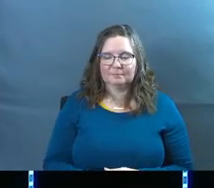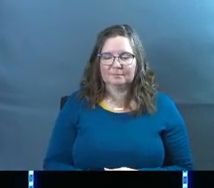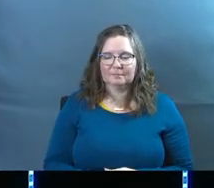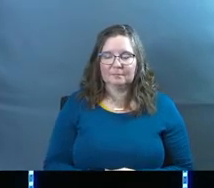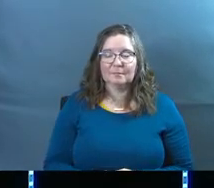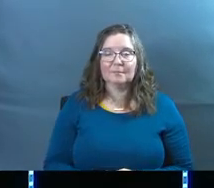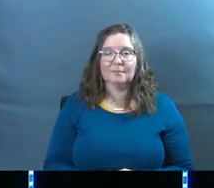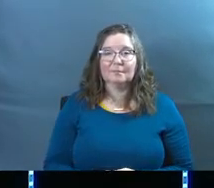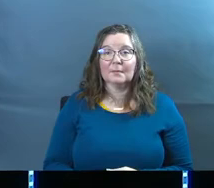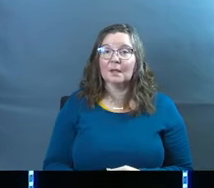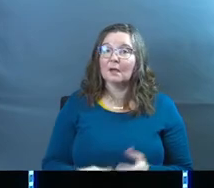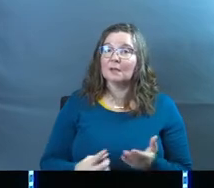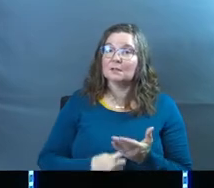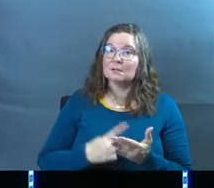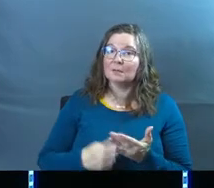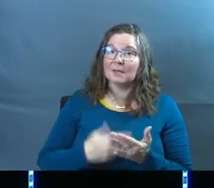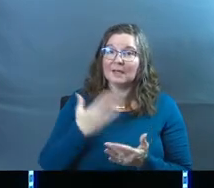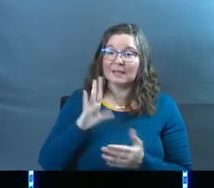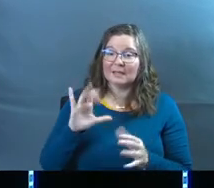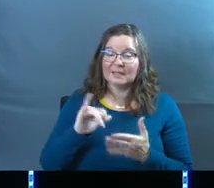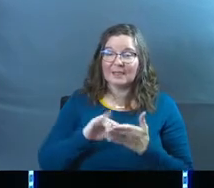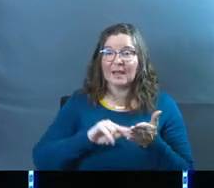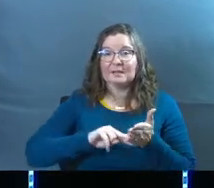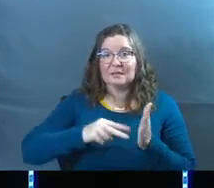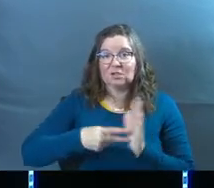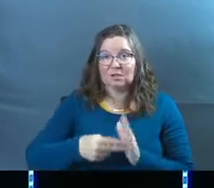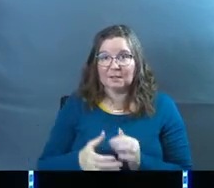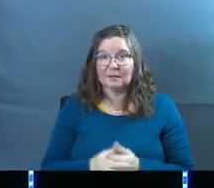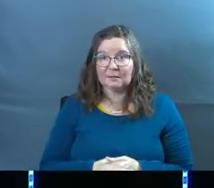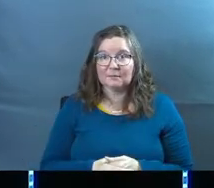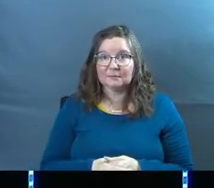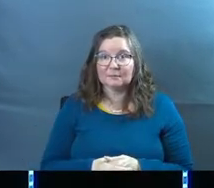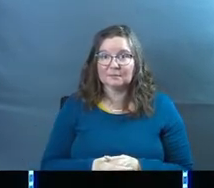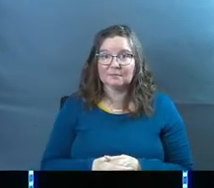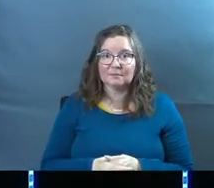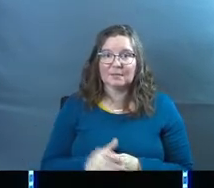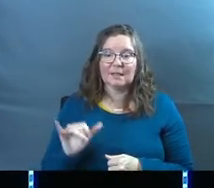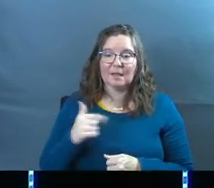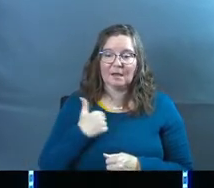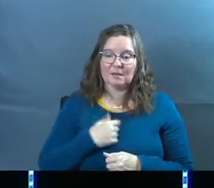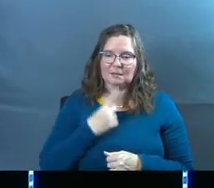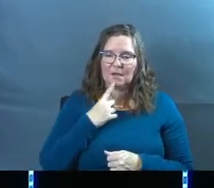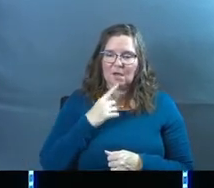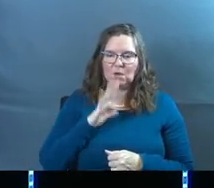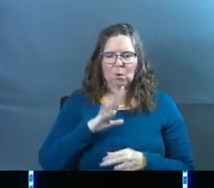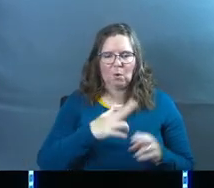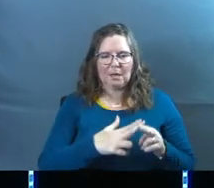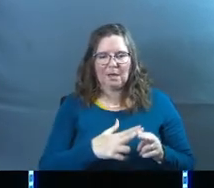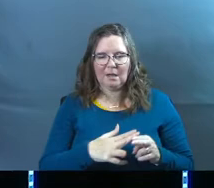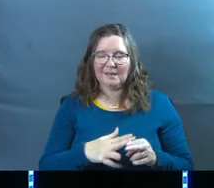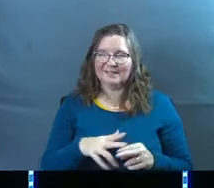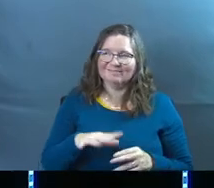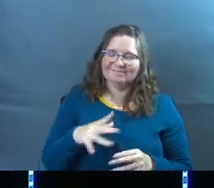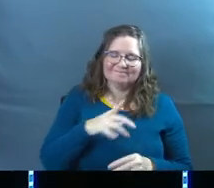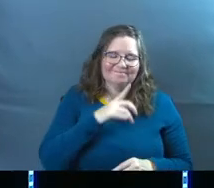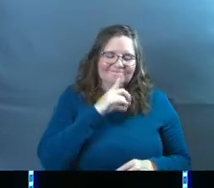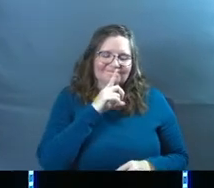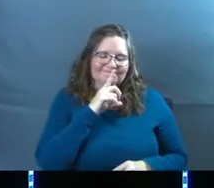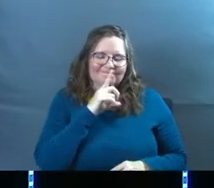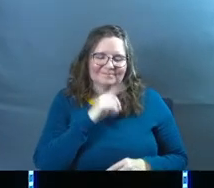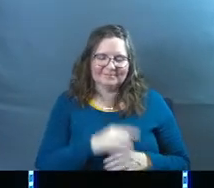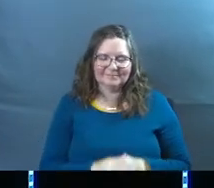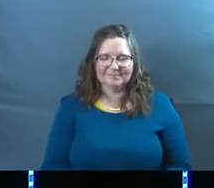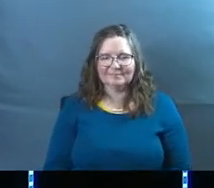And sometimes God did that intentionally. It's just like us saying, what's your name? And he's like,